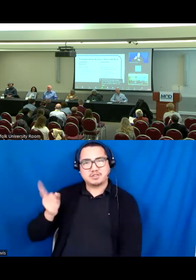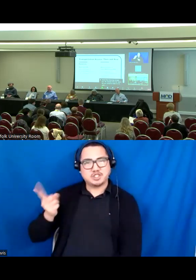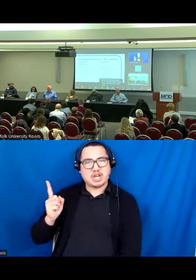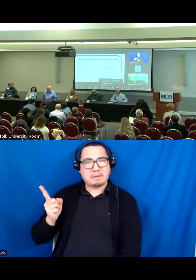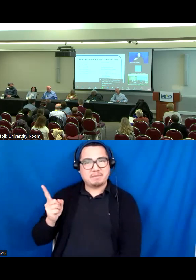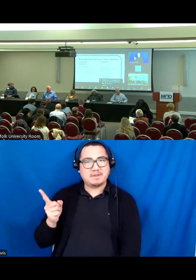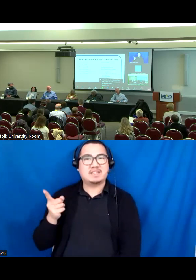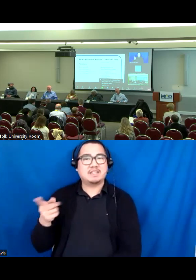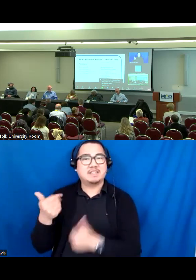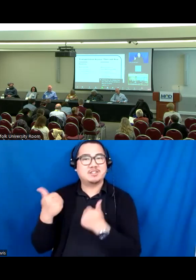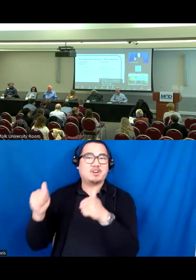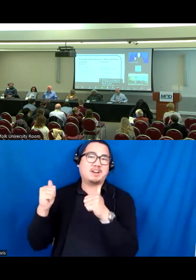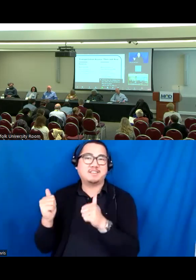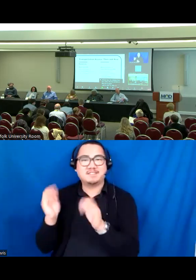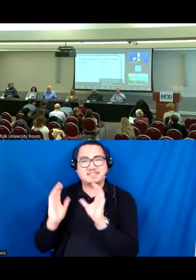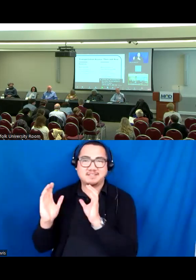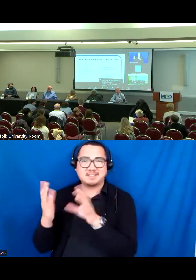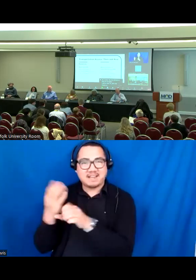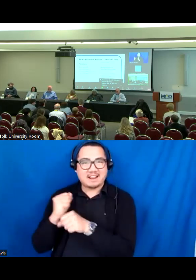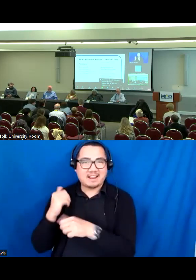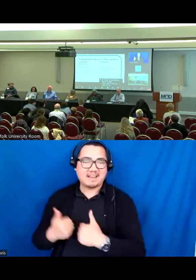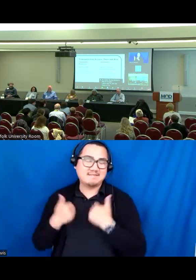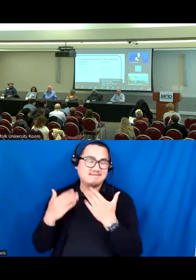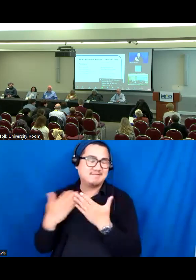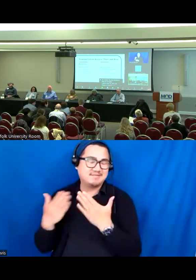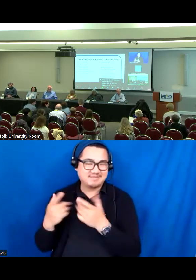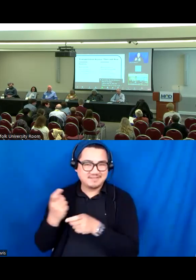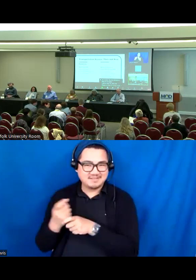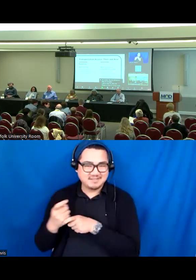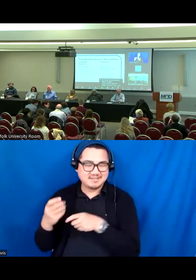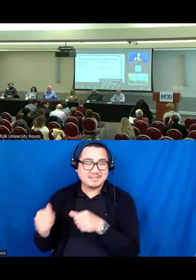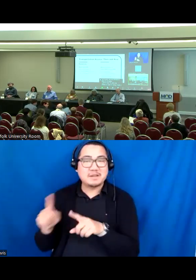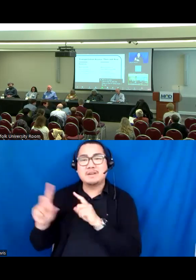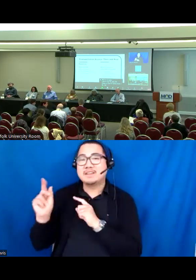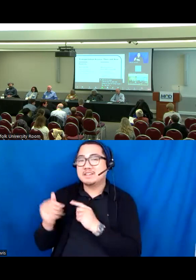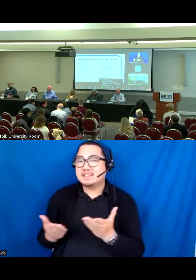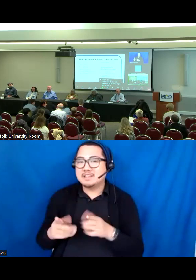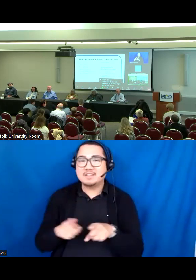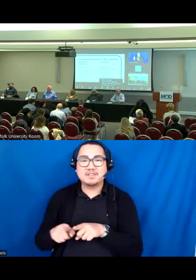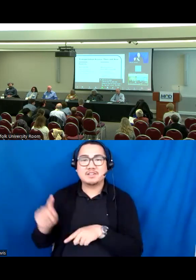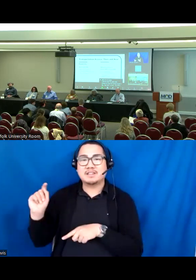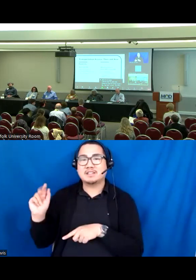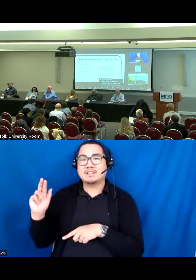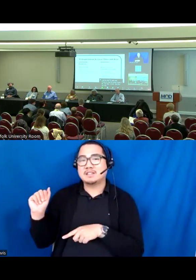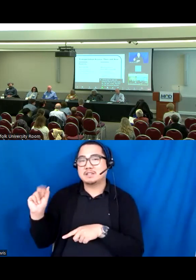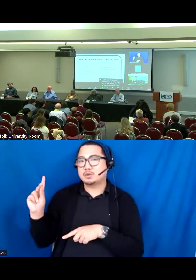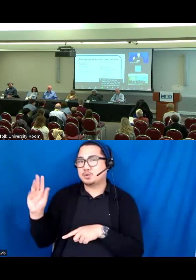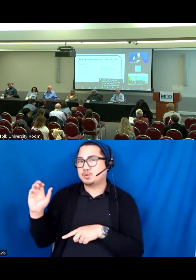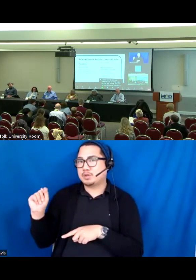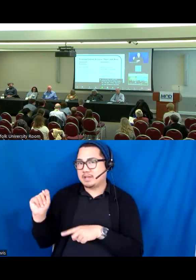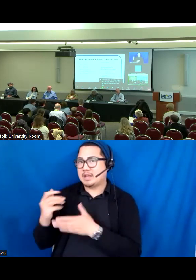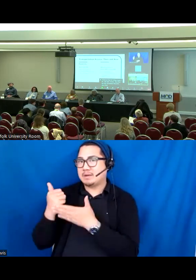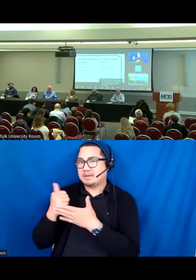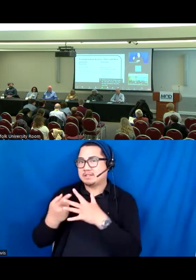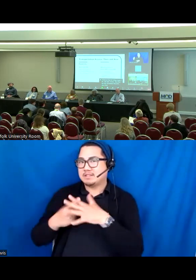trying to get a life. But Dan is here. And then we have Tara Doucette, who helped start this thing. Will